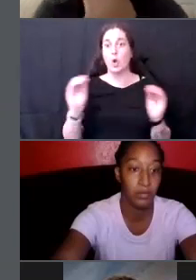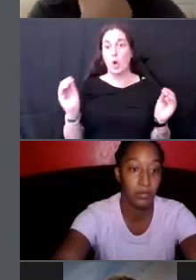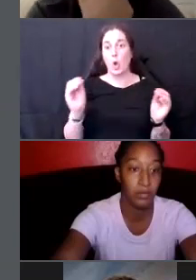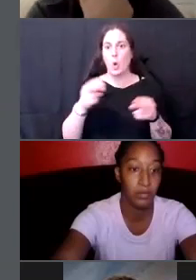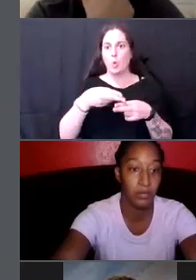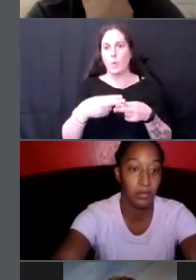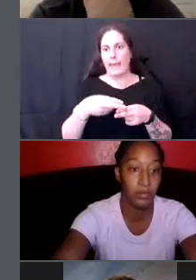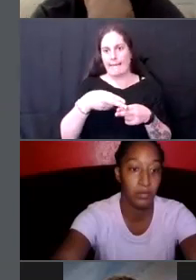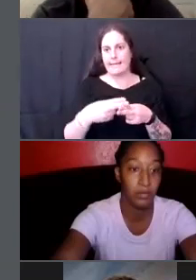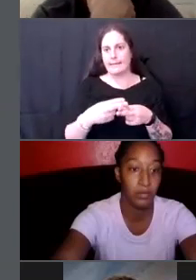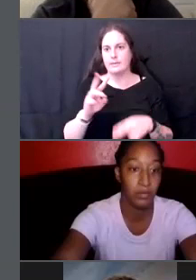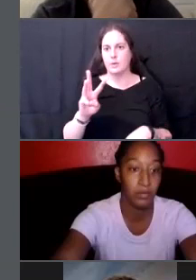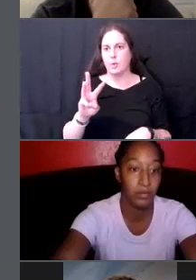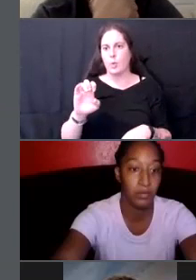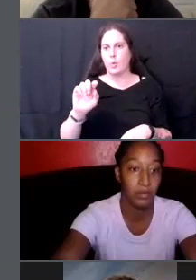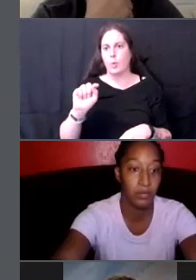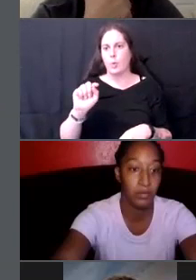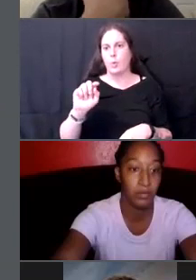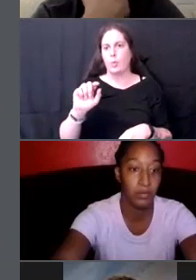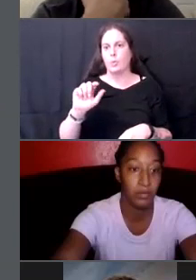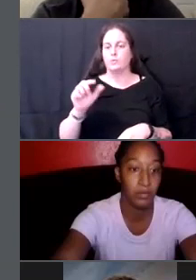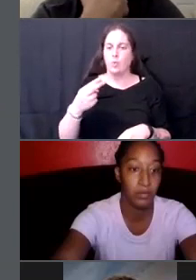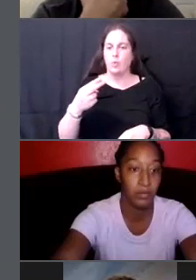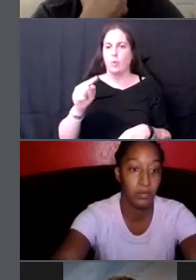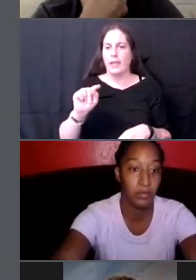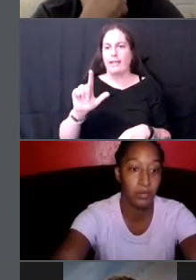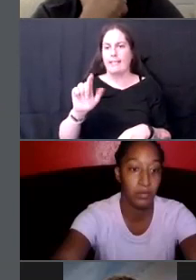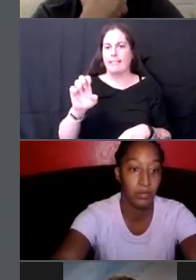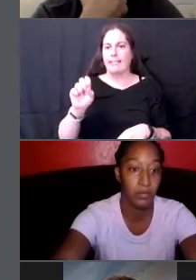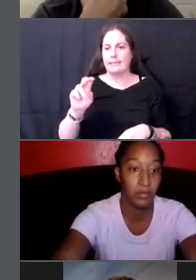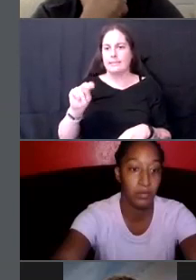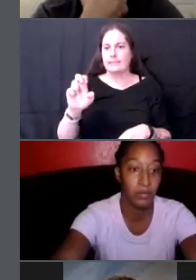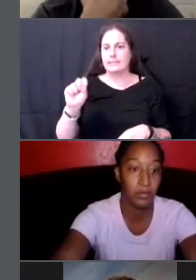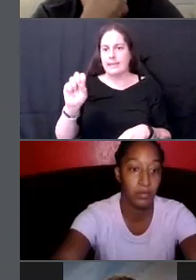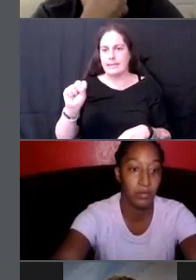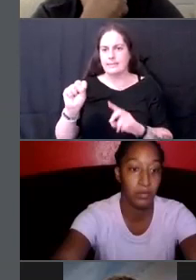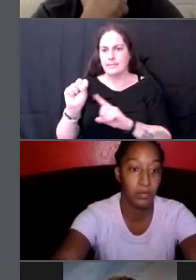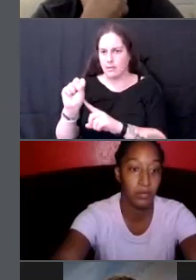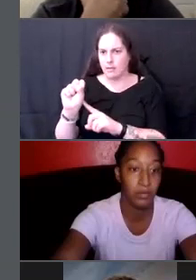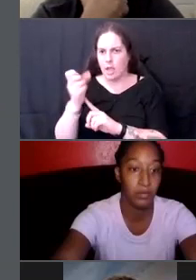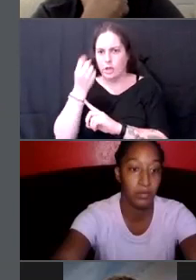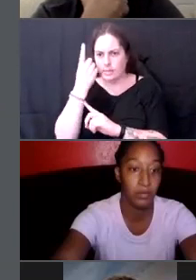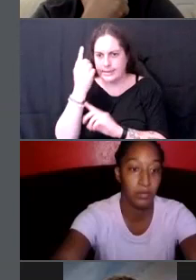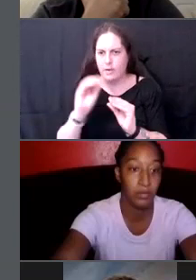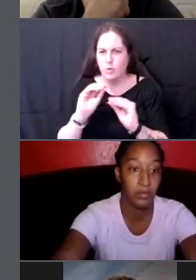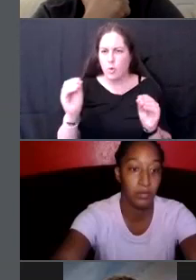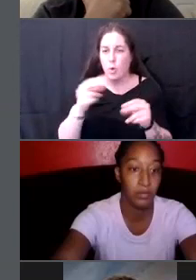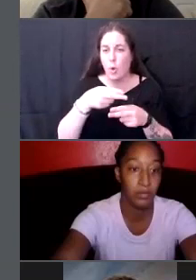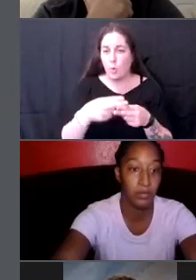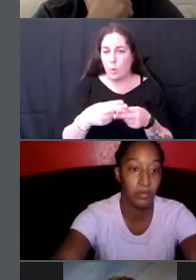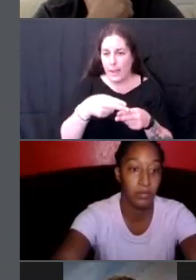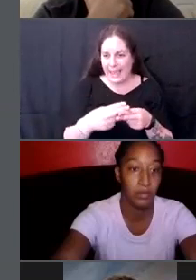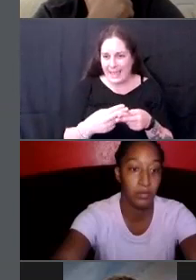Now, let me just be very clear with you. Weightlessness is